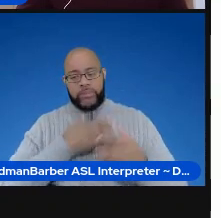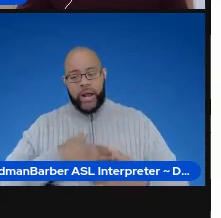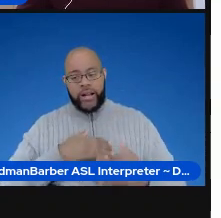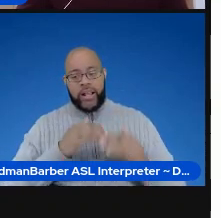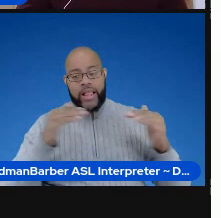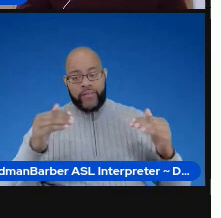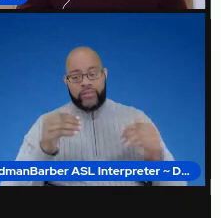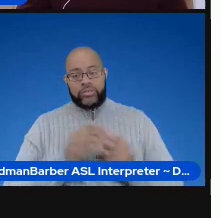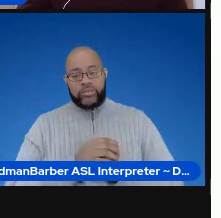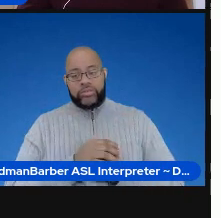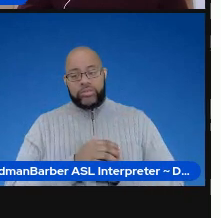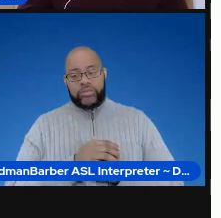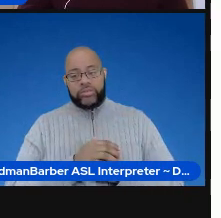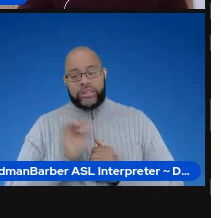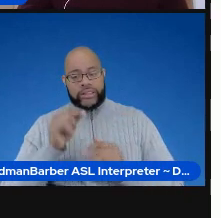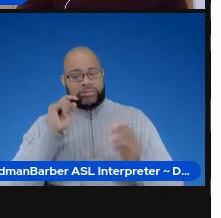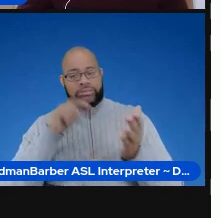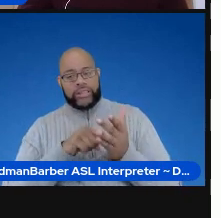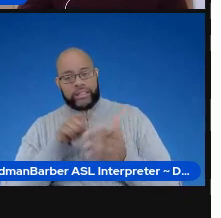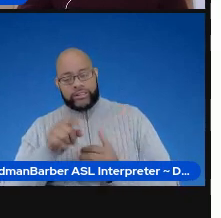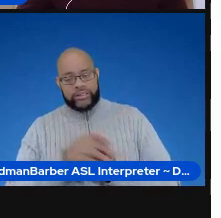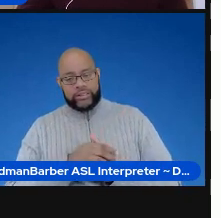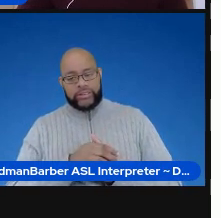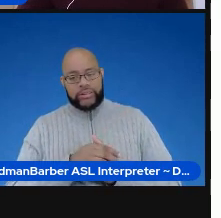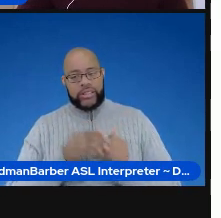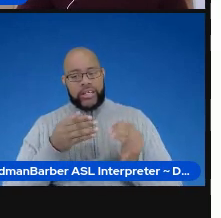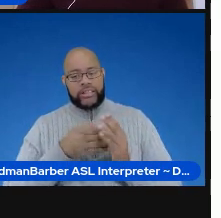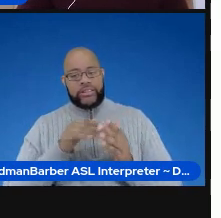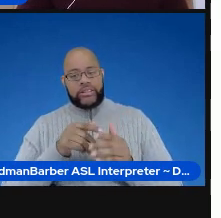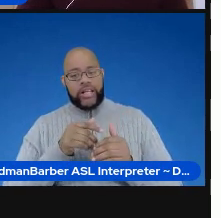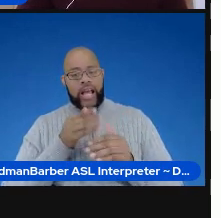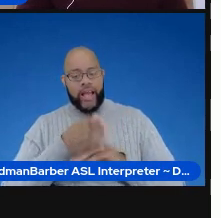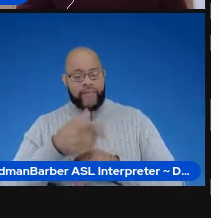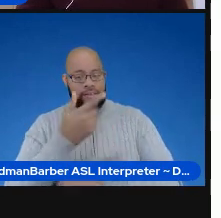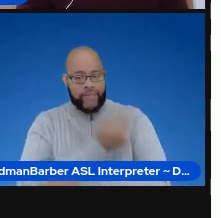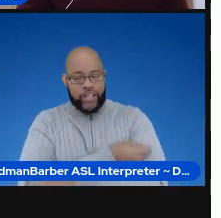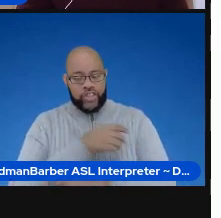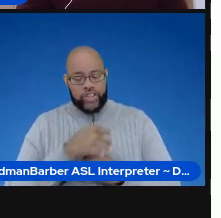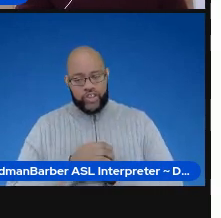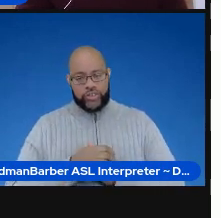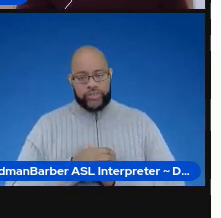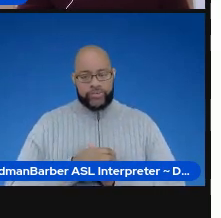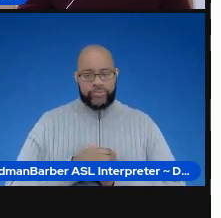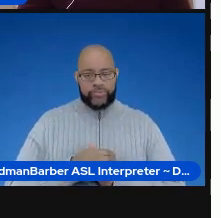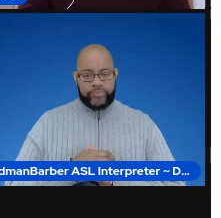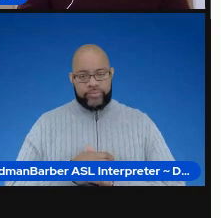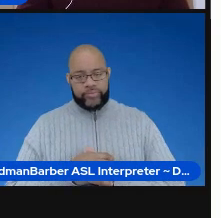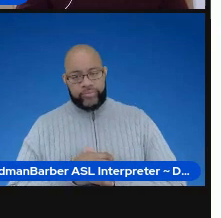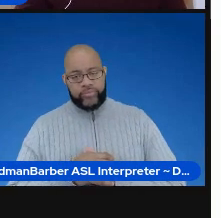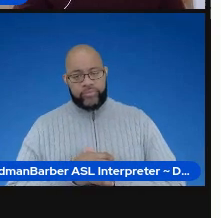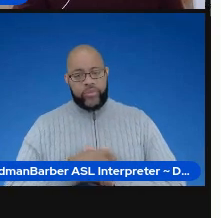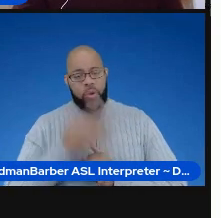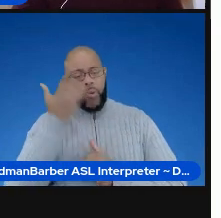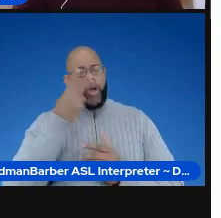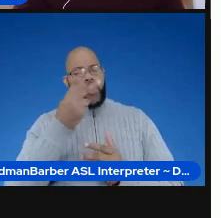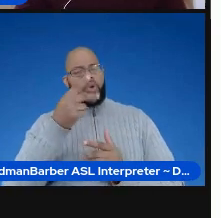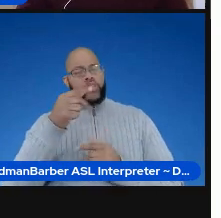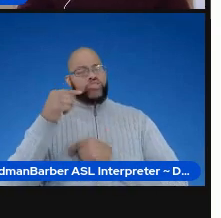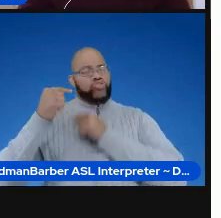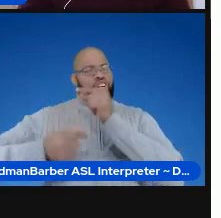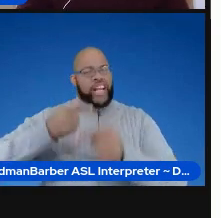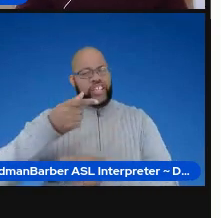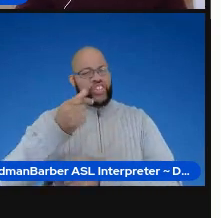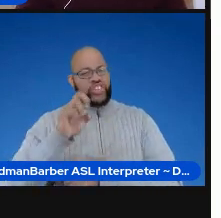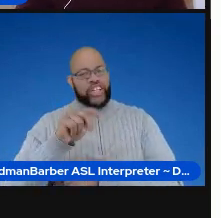as whether we're protected against following vaccination. So why look at genetics? Well, for a